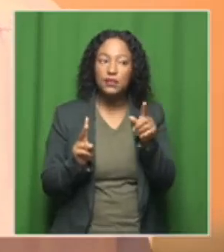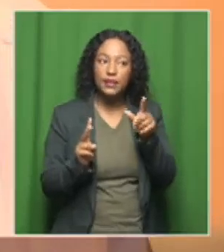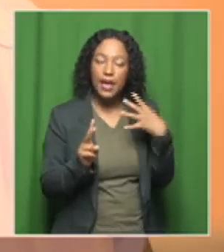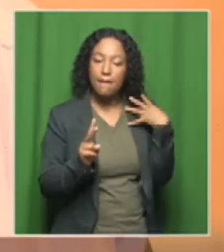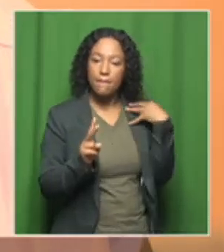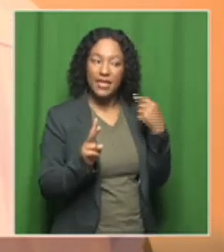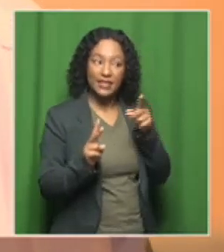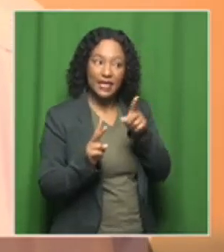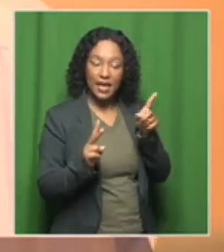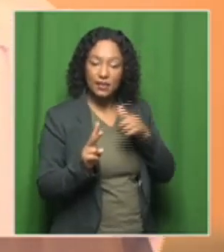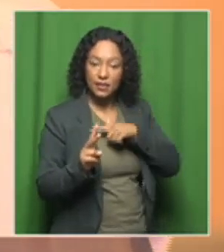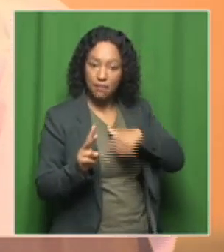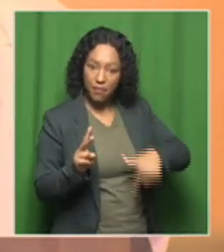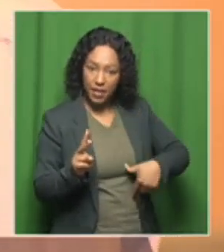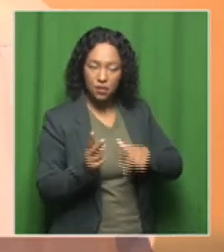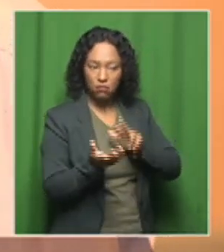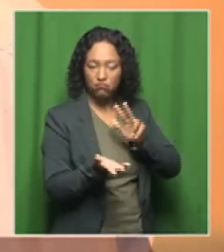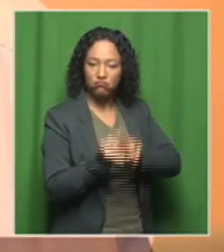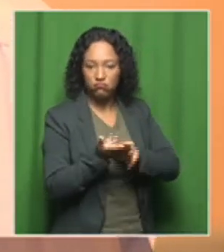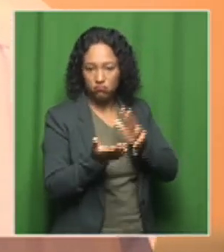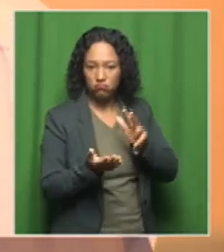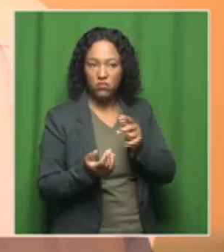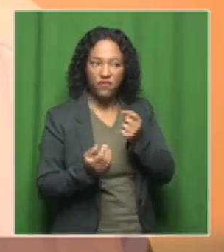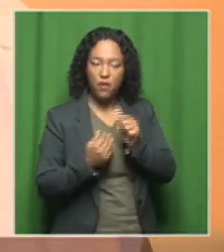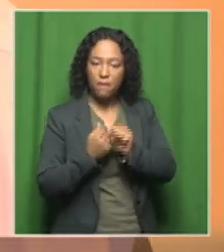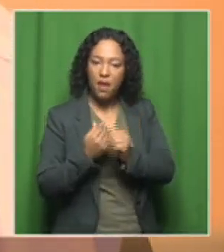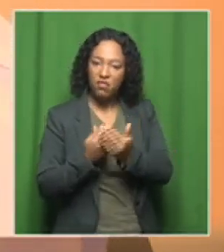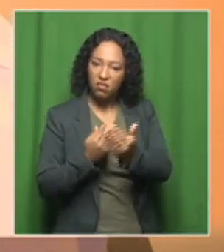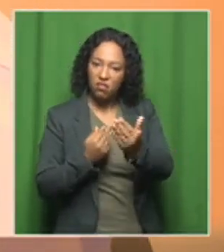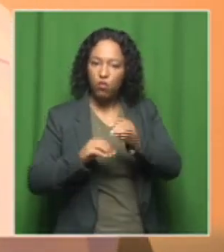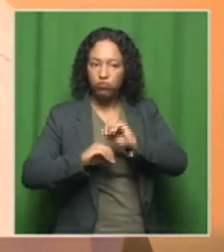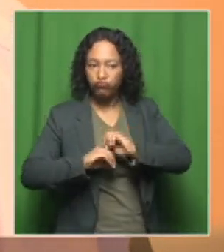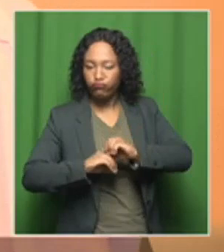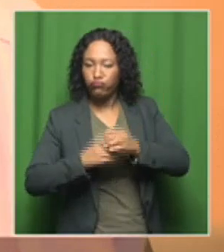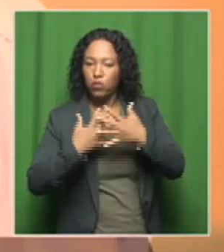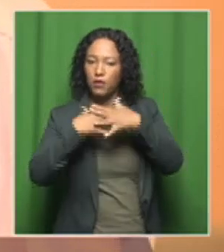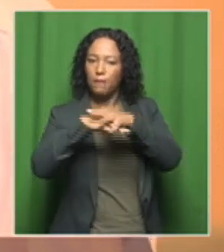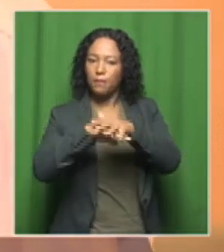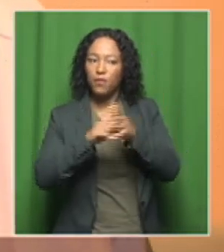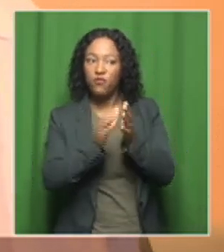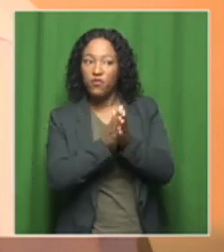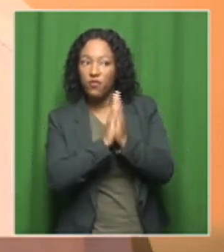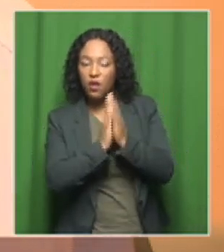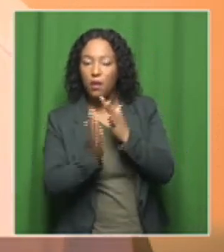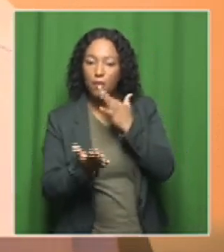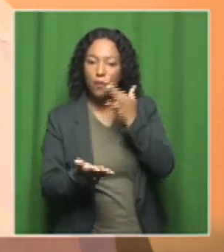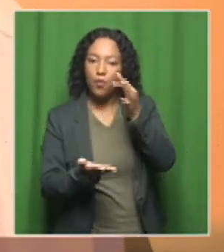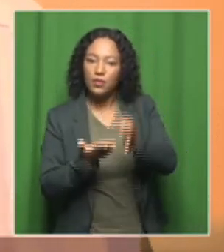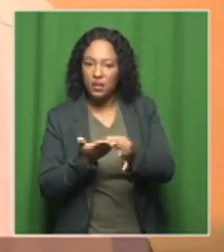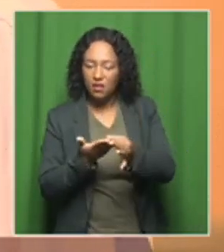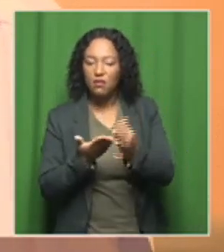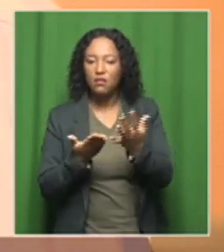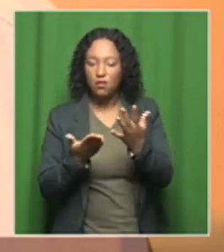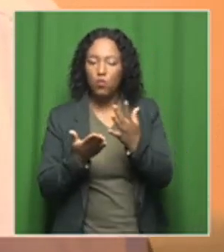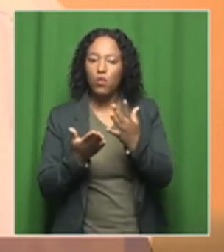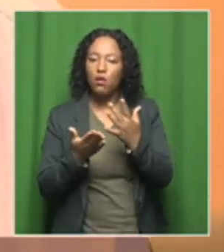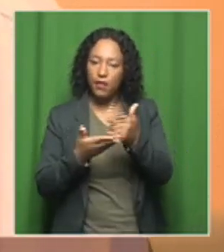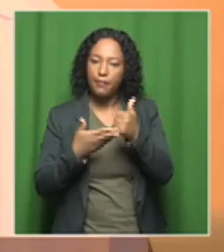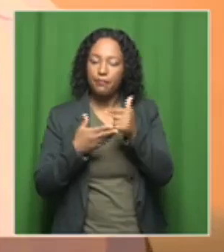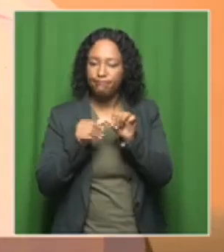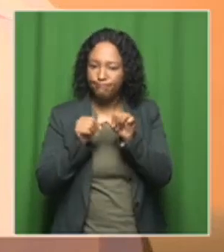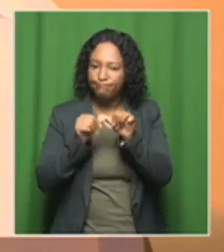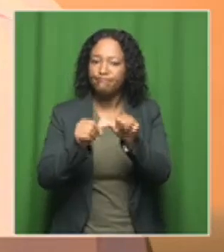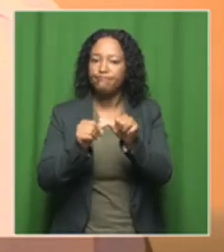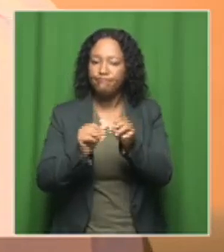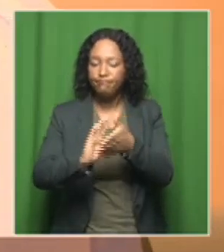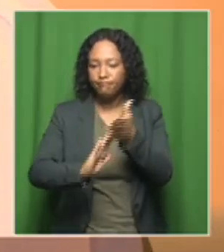be going to the marketplace in the next few months, hopefully with the request for proposals, will keep us in that field. But there is a wider field of